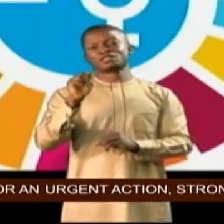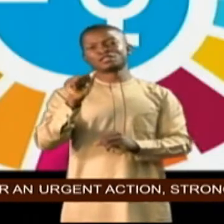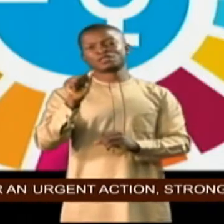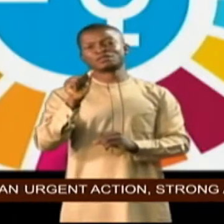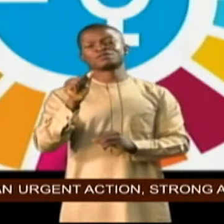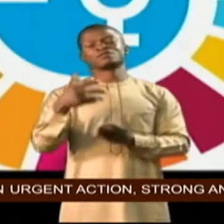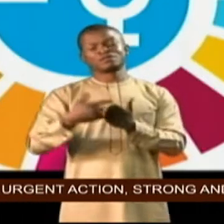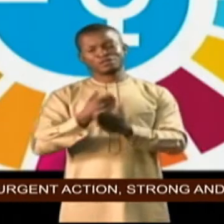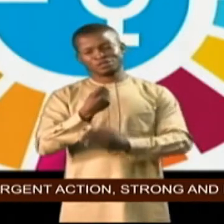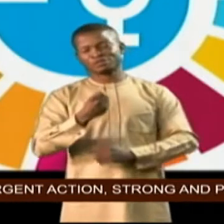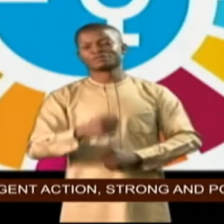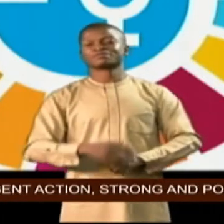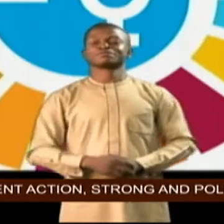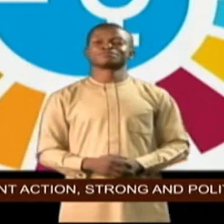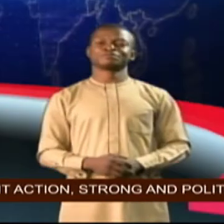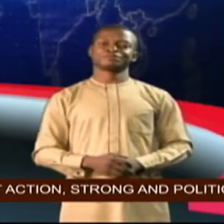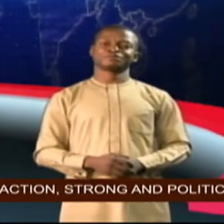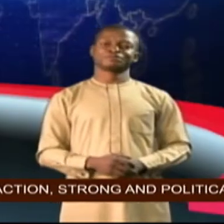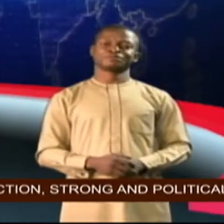Sunday, NTA News.